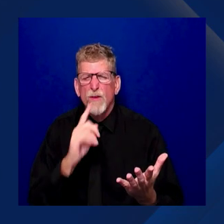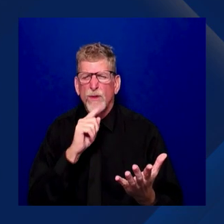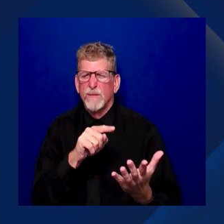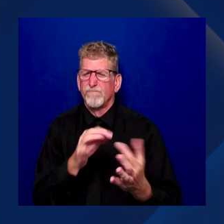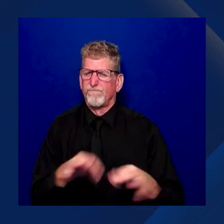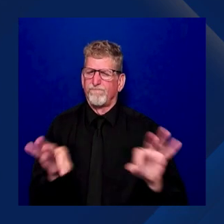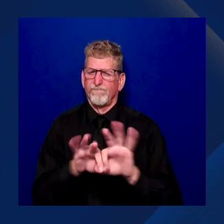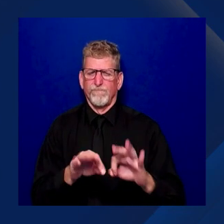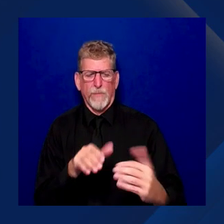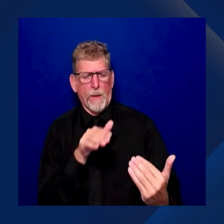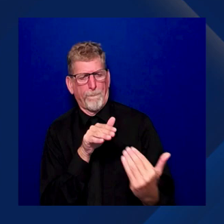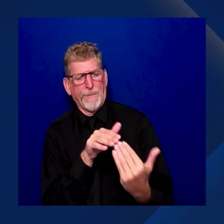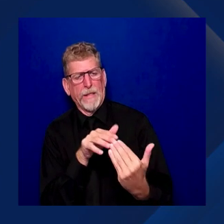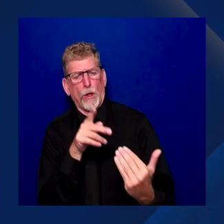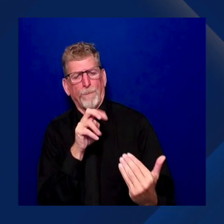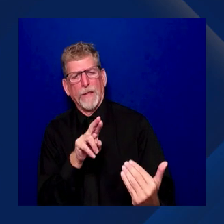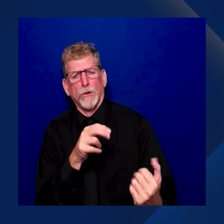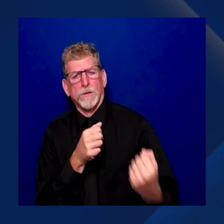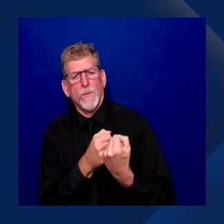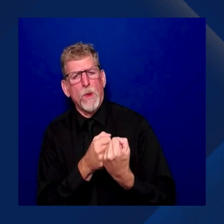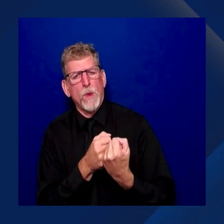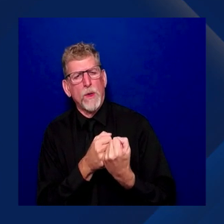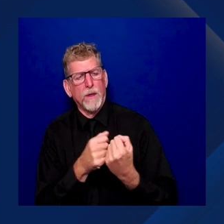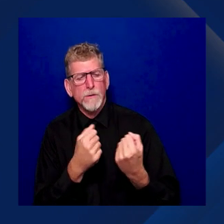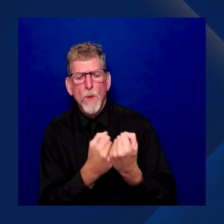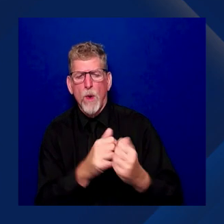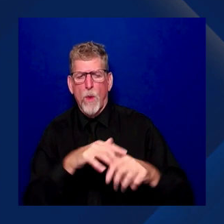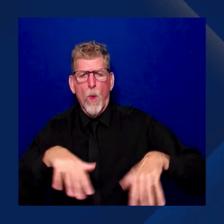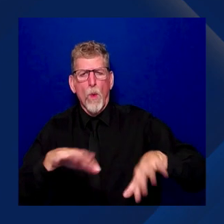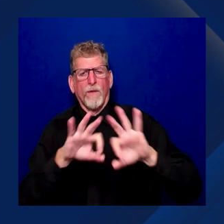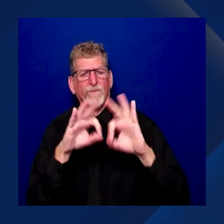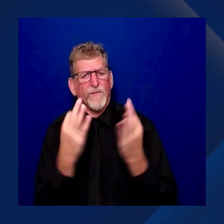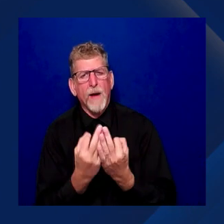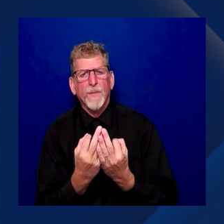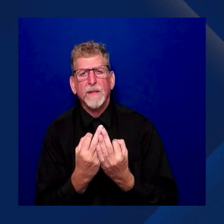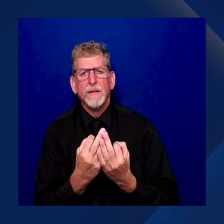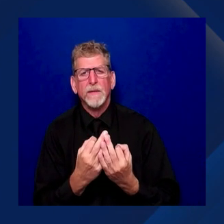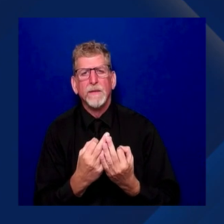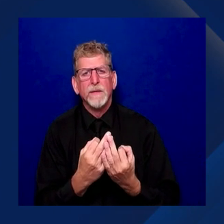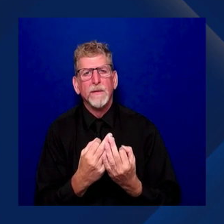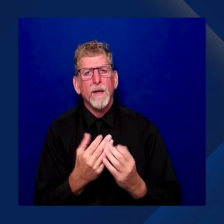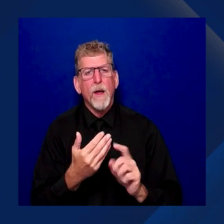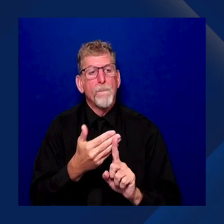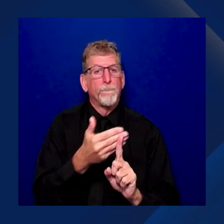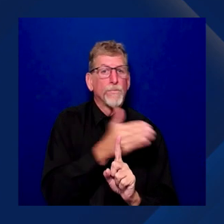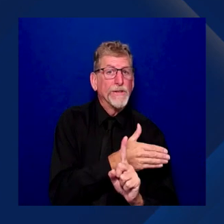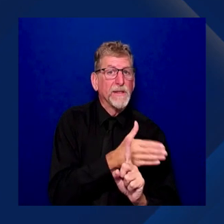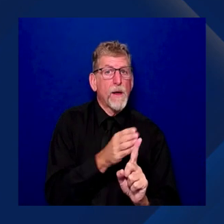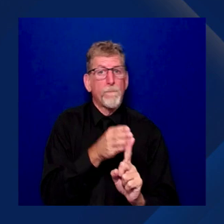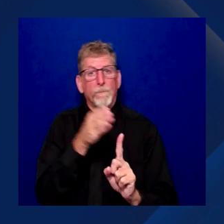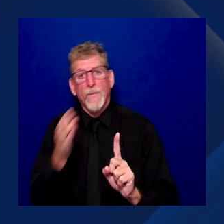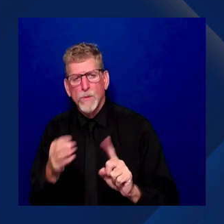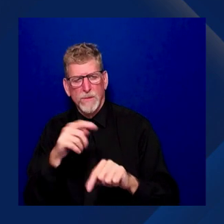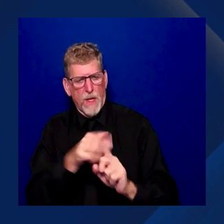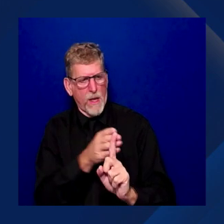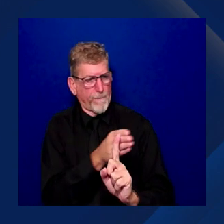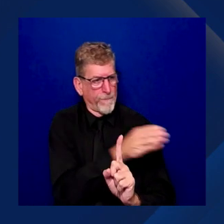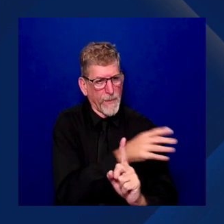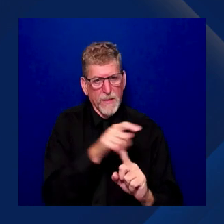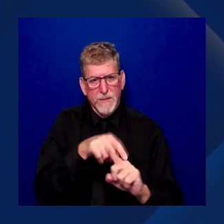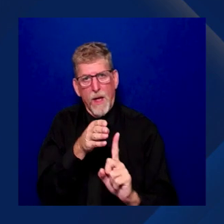families throughout the prenatal and postpartum periods. Research shows that doula-assisted mothers